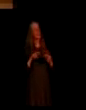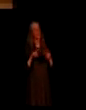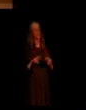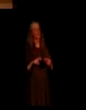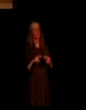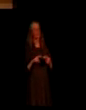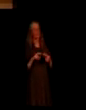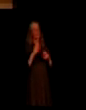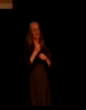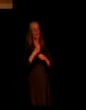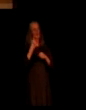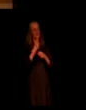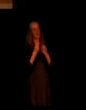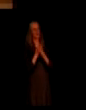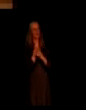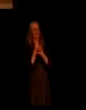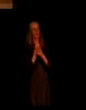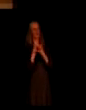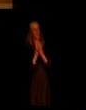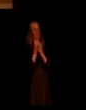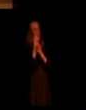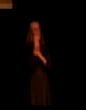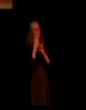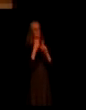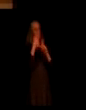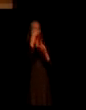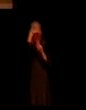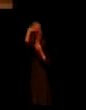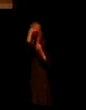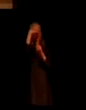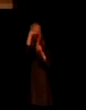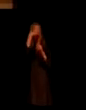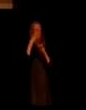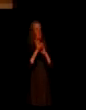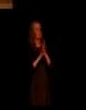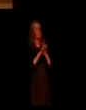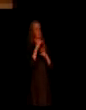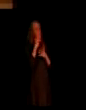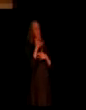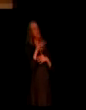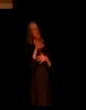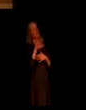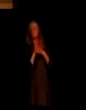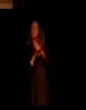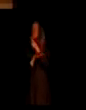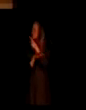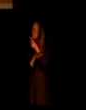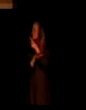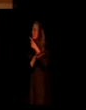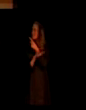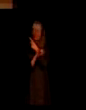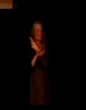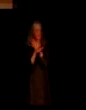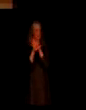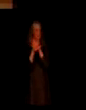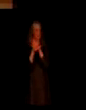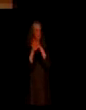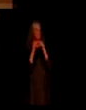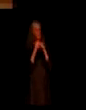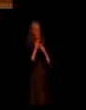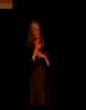plant growth coming from our satellite data set, we only think you can grow about this much bioenergy. And